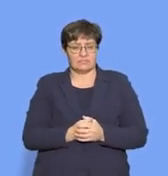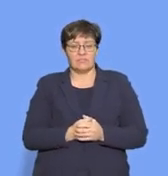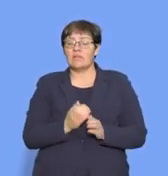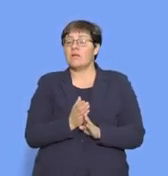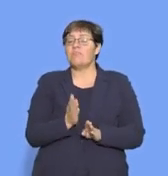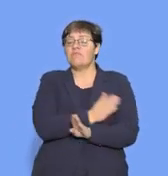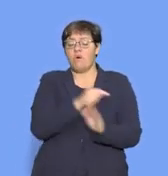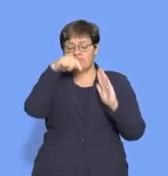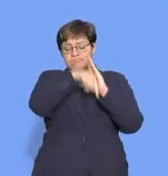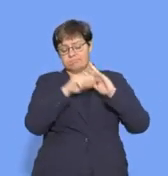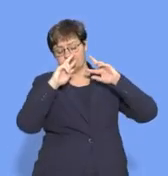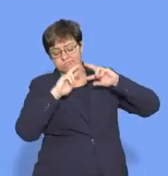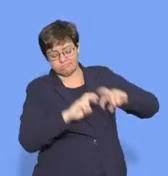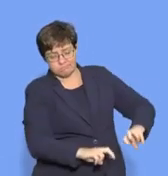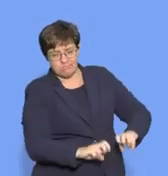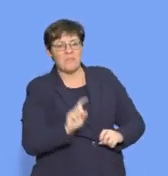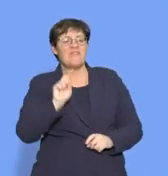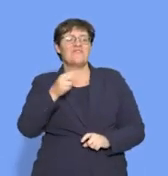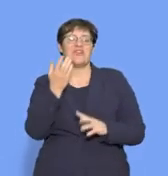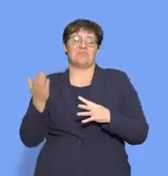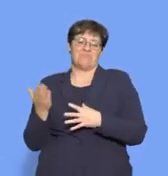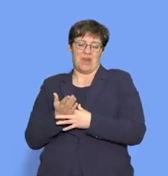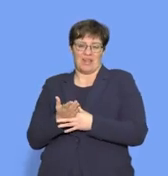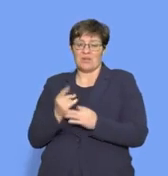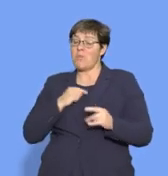Before we start going into detail, let's take a